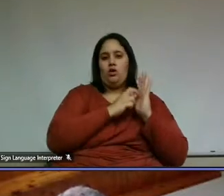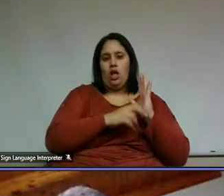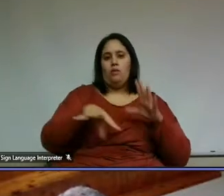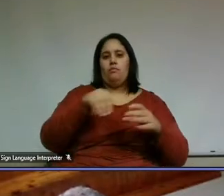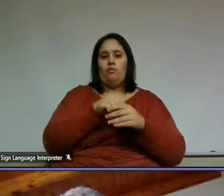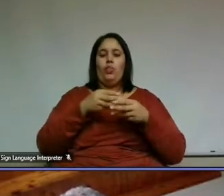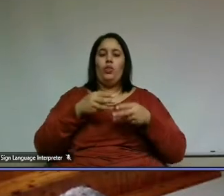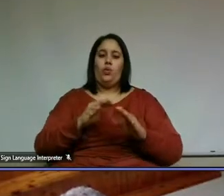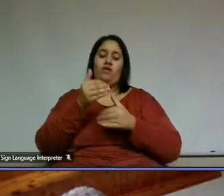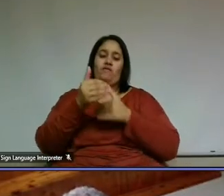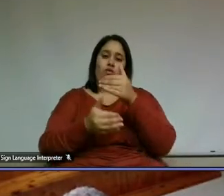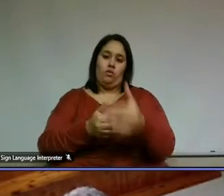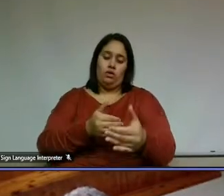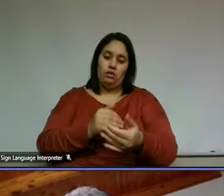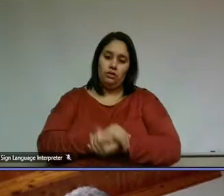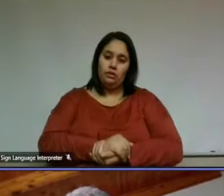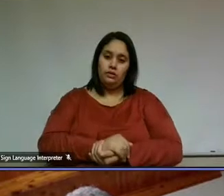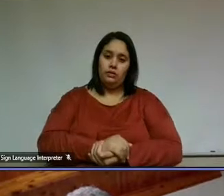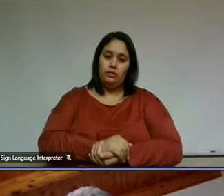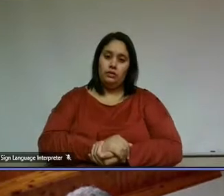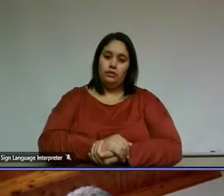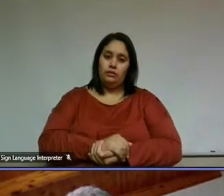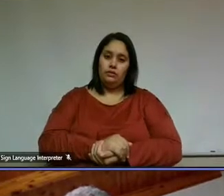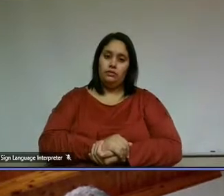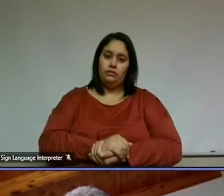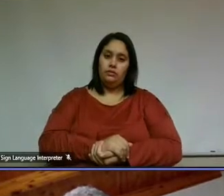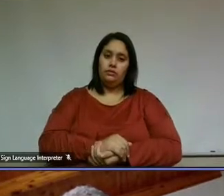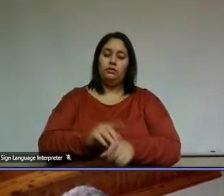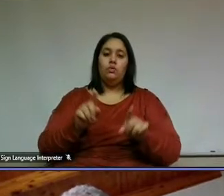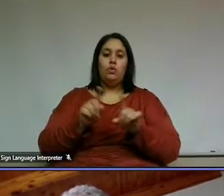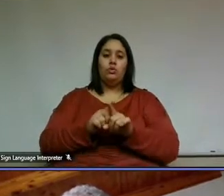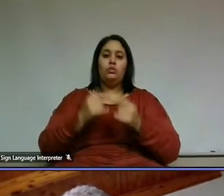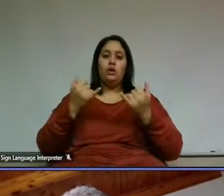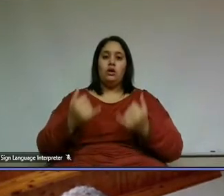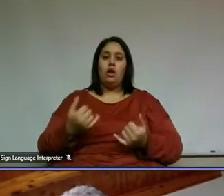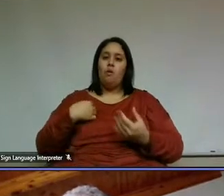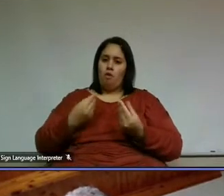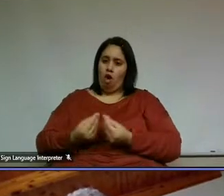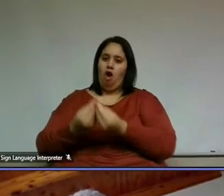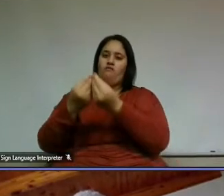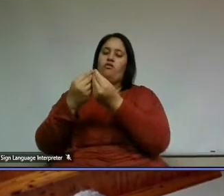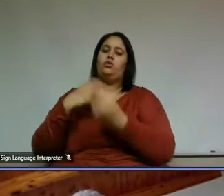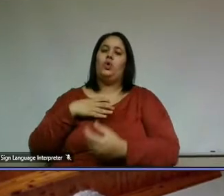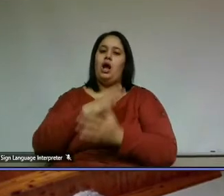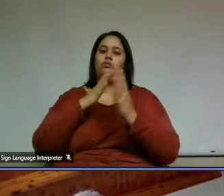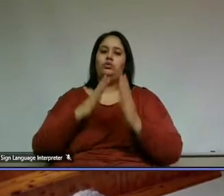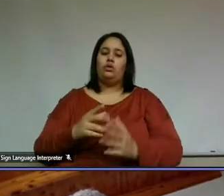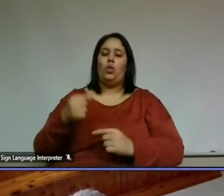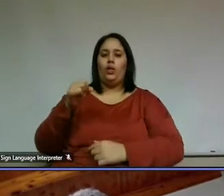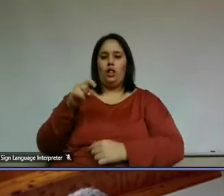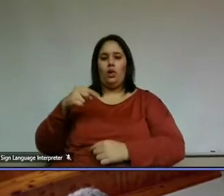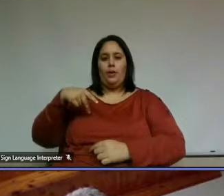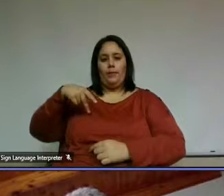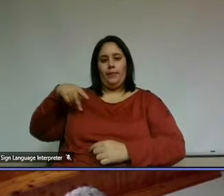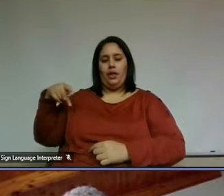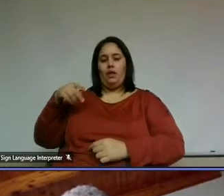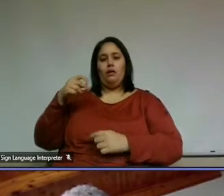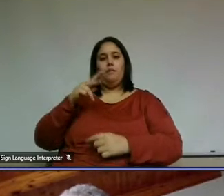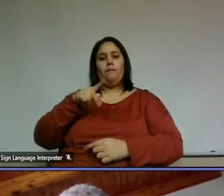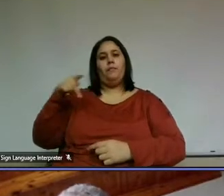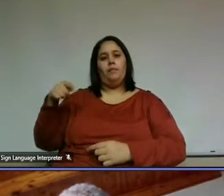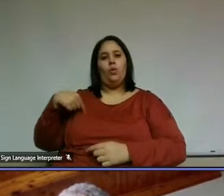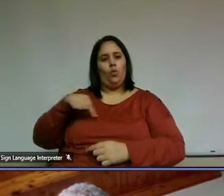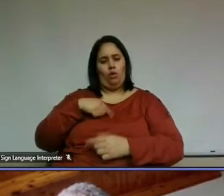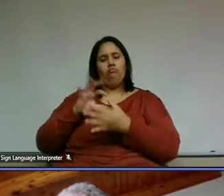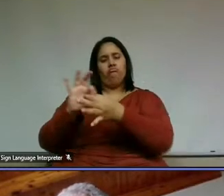going forward. And I would like to do an offer similar to Councillor Quintus's. Pedal Power will happily engage around anything that